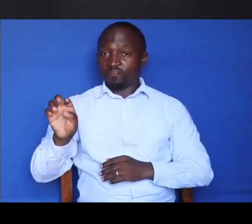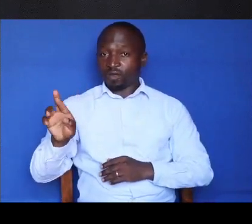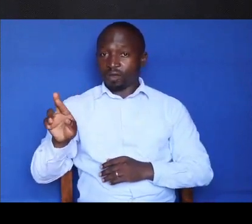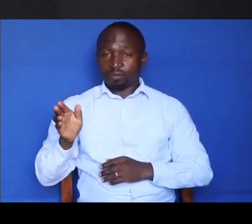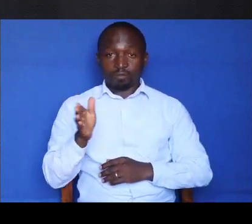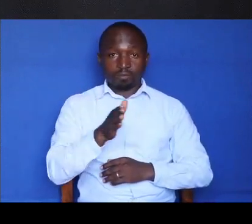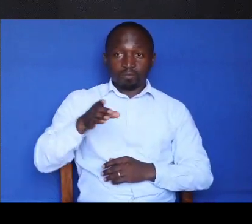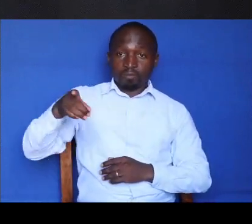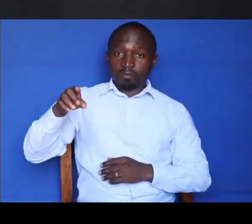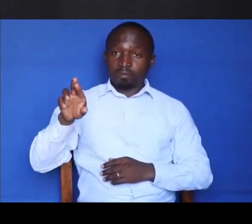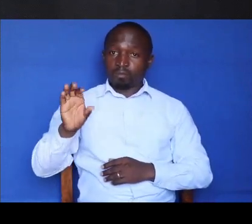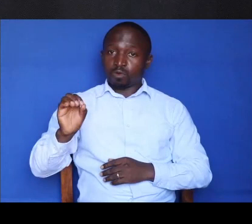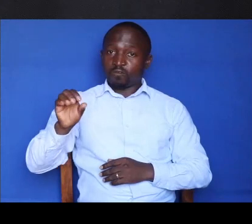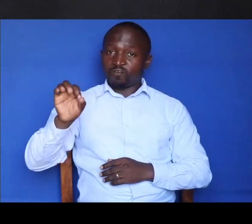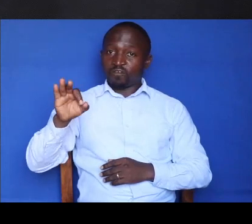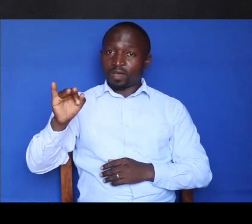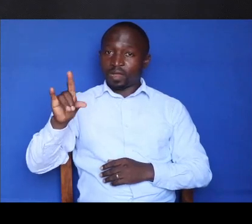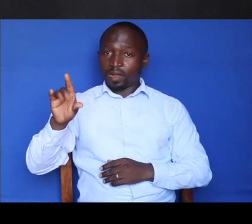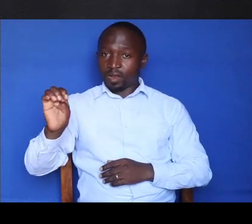This is during